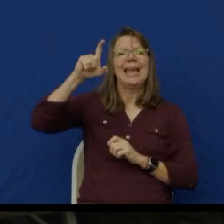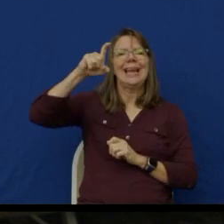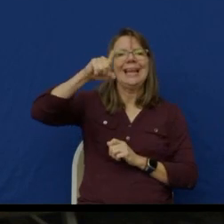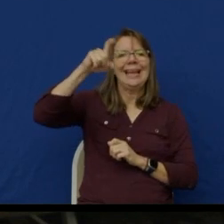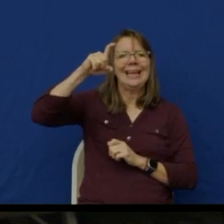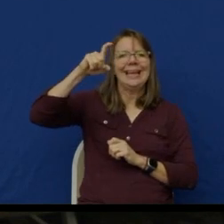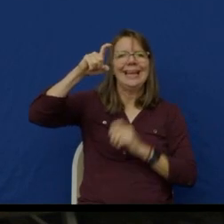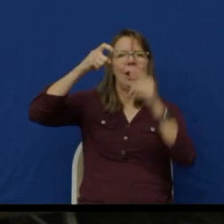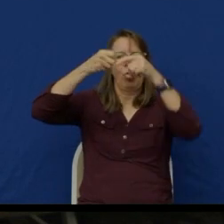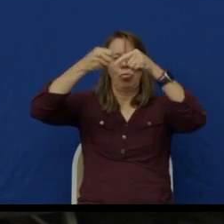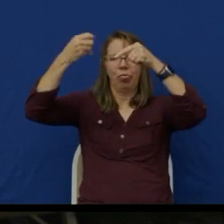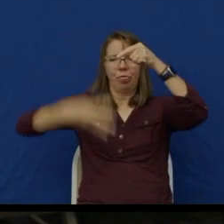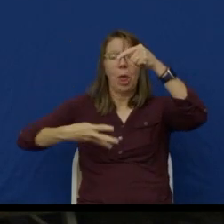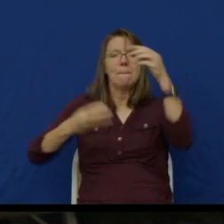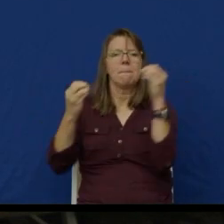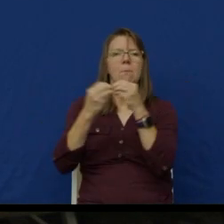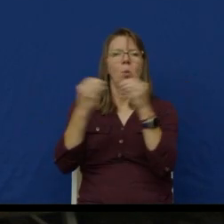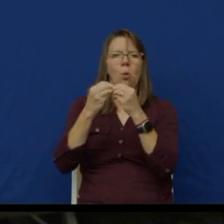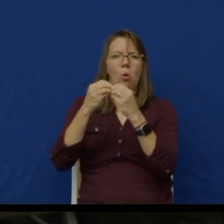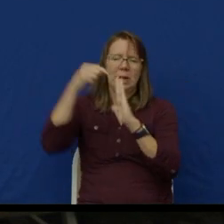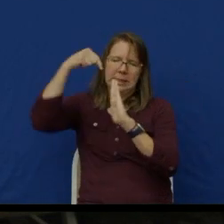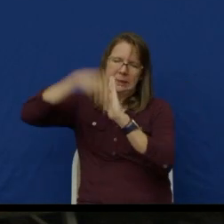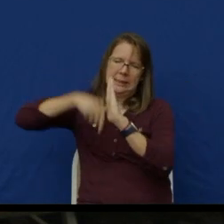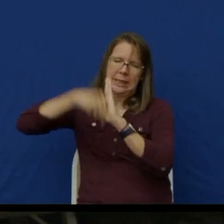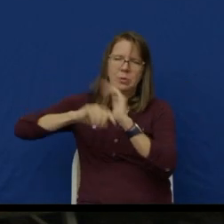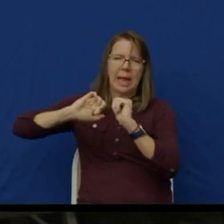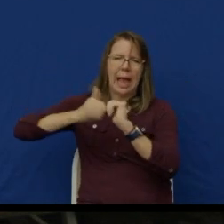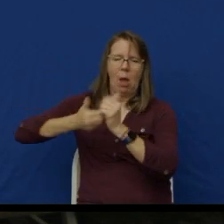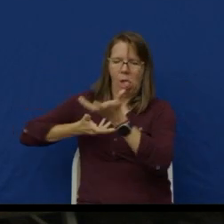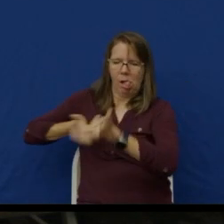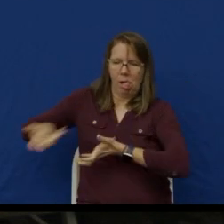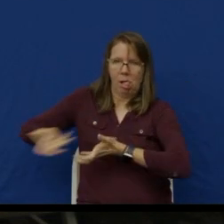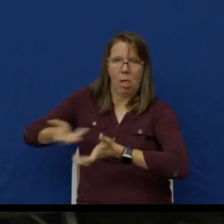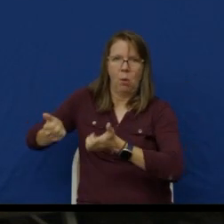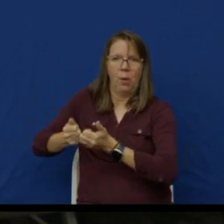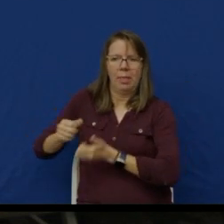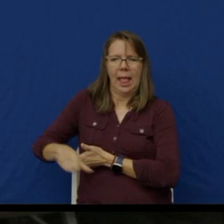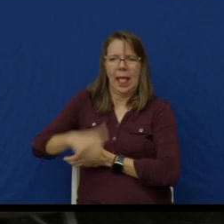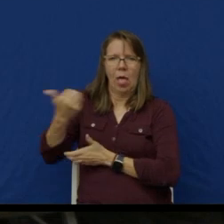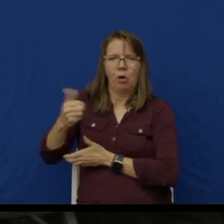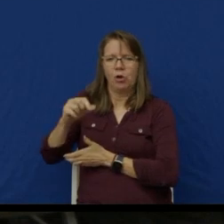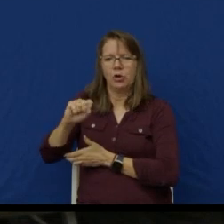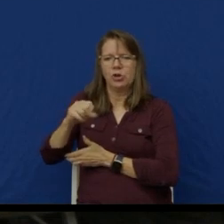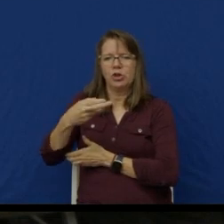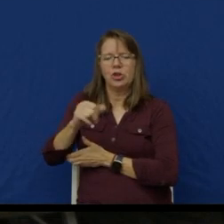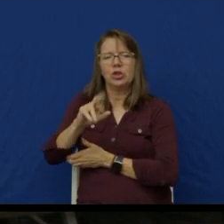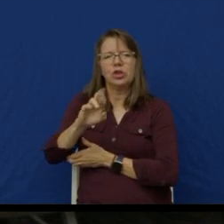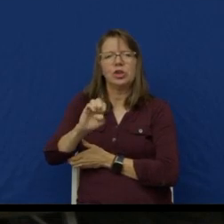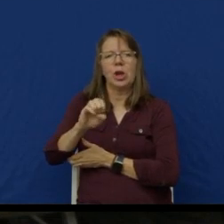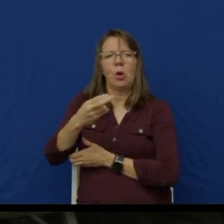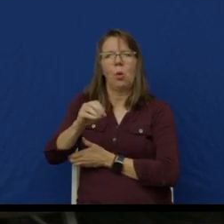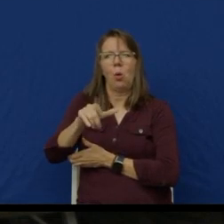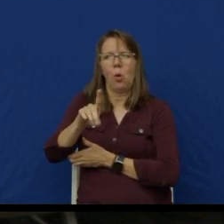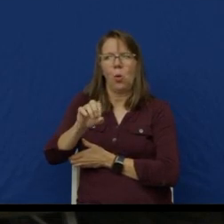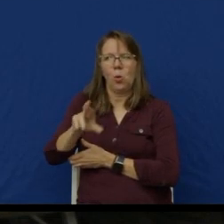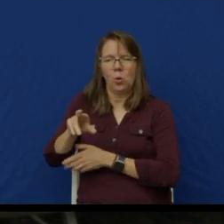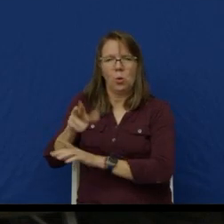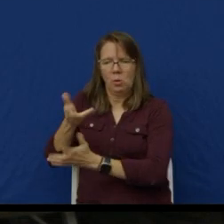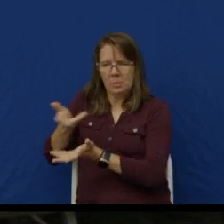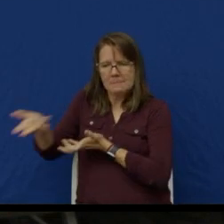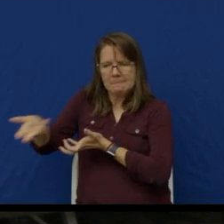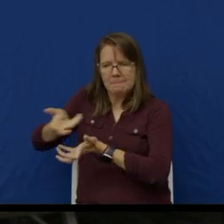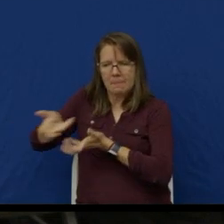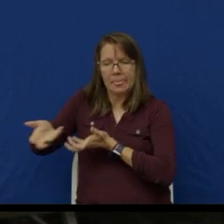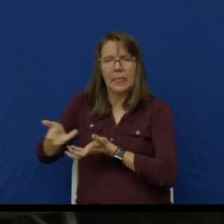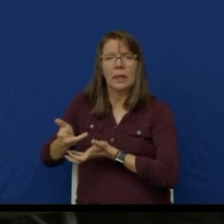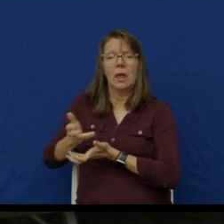about how we are engaging with other shareholders to align to the vision, and how we are, what our advocacy efforts might look